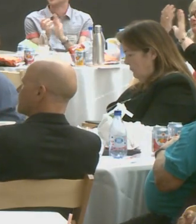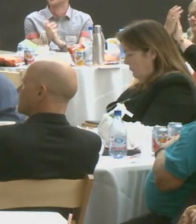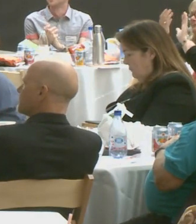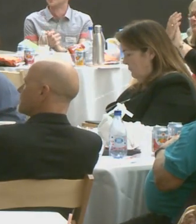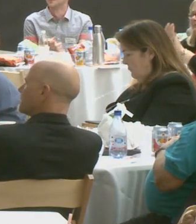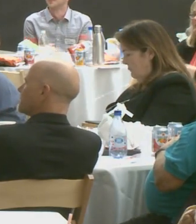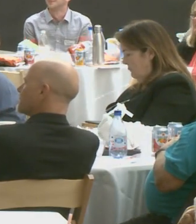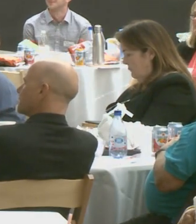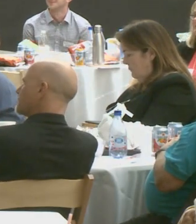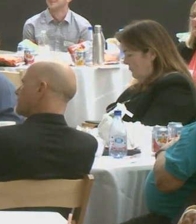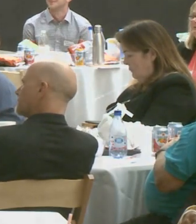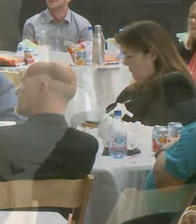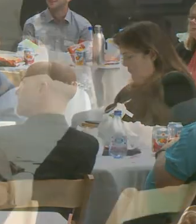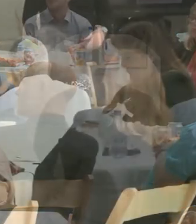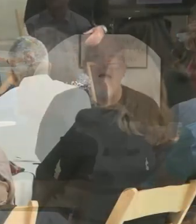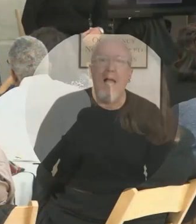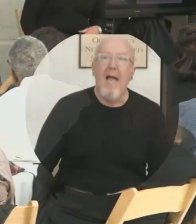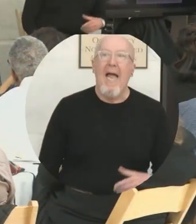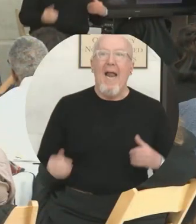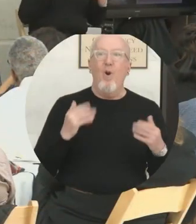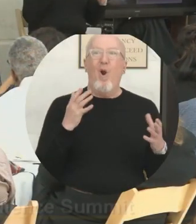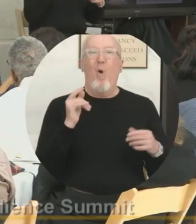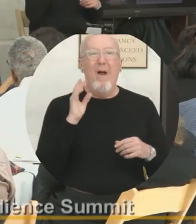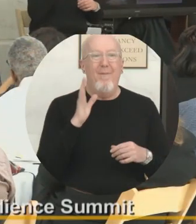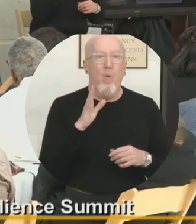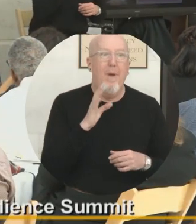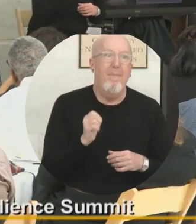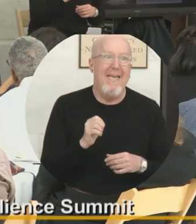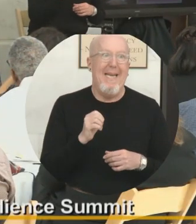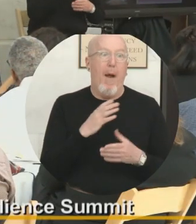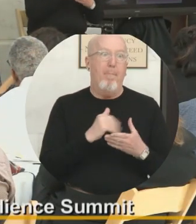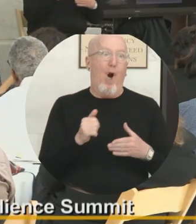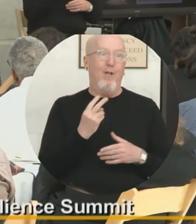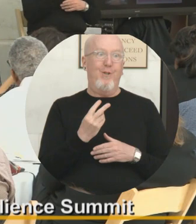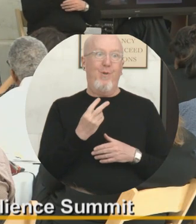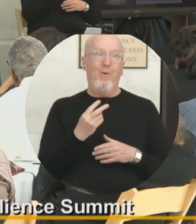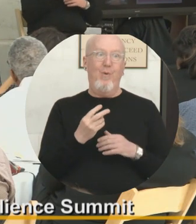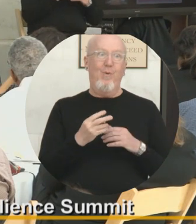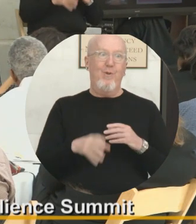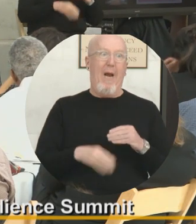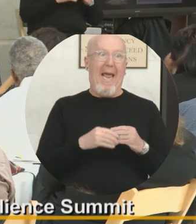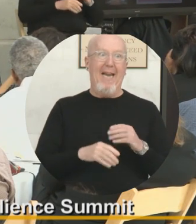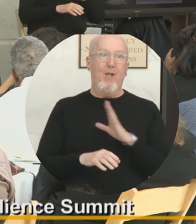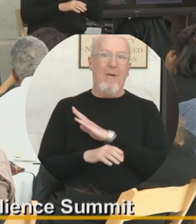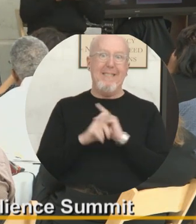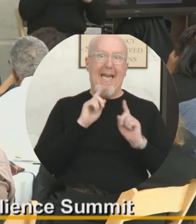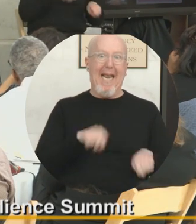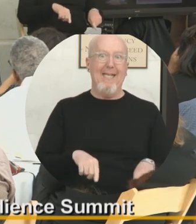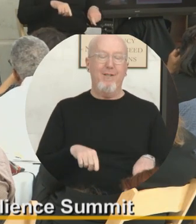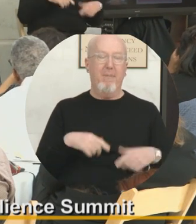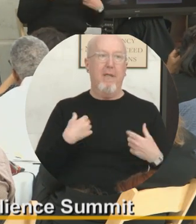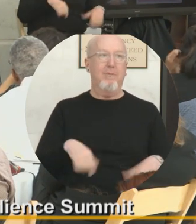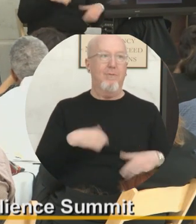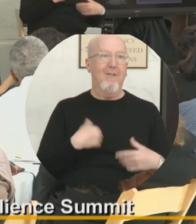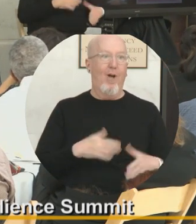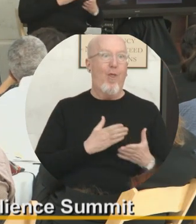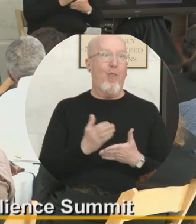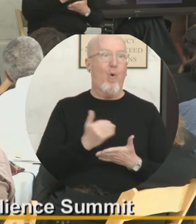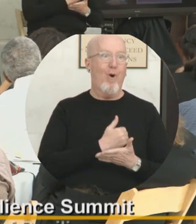I don't know that there can be a part two to that answer because it was very in its entirety.